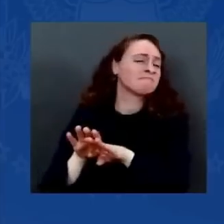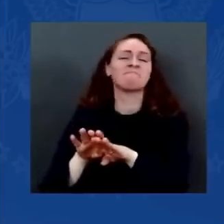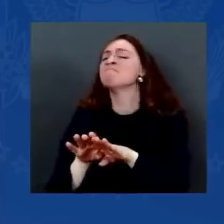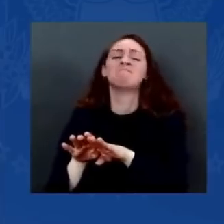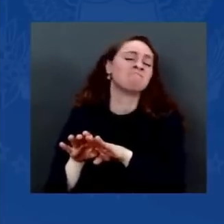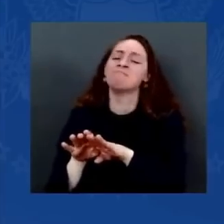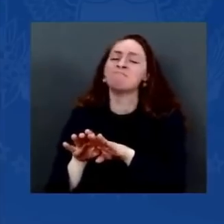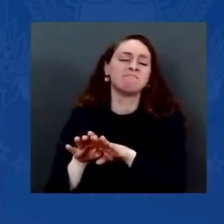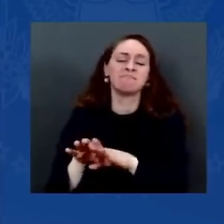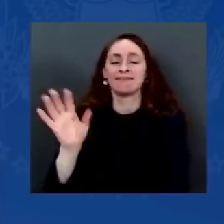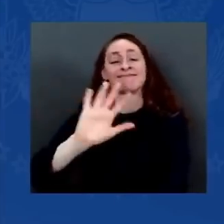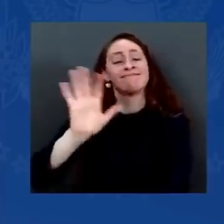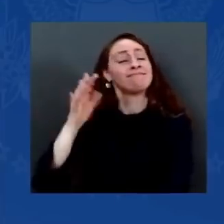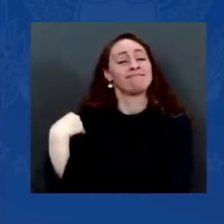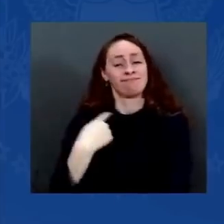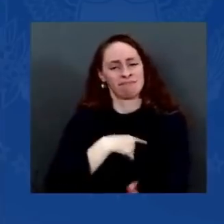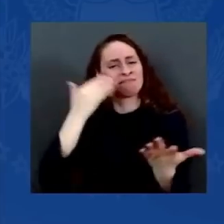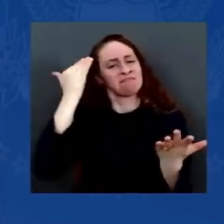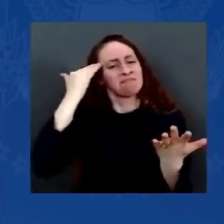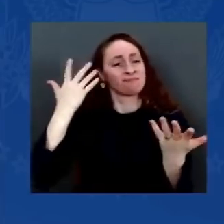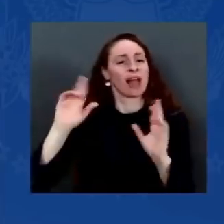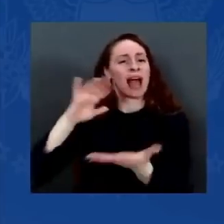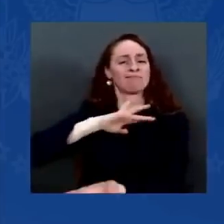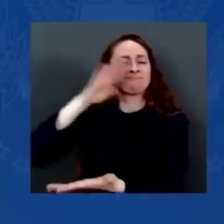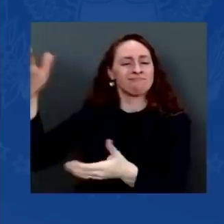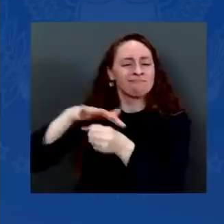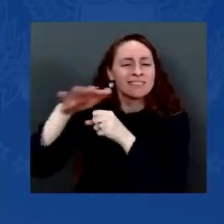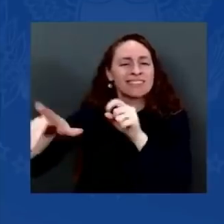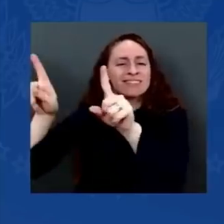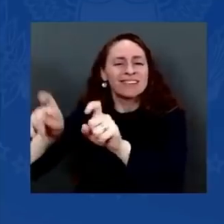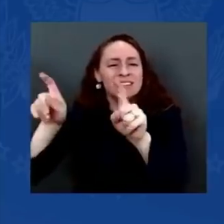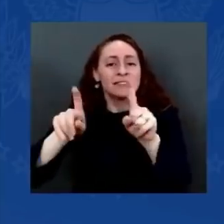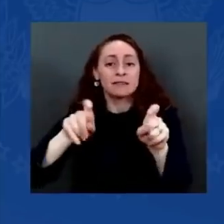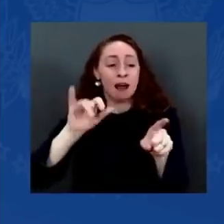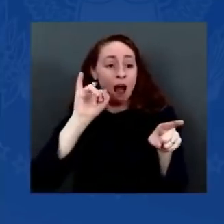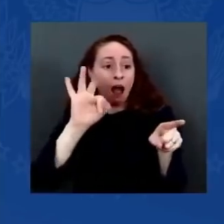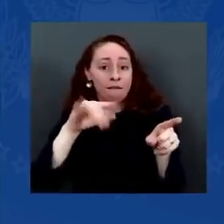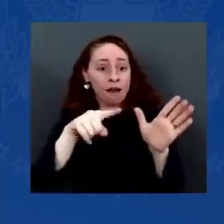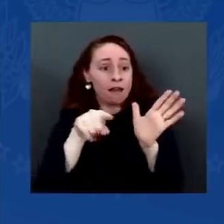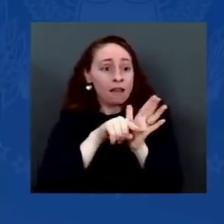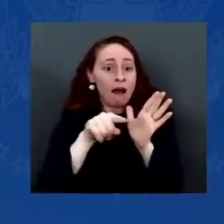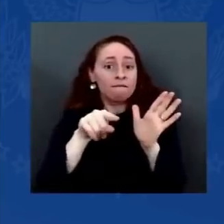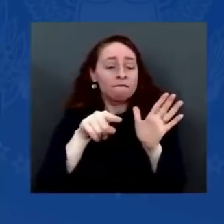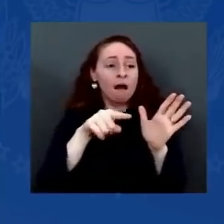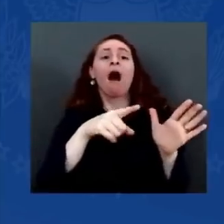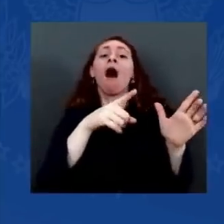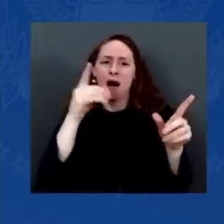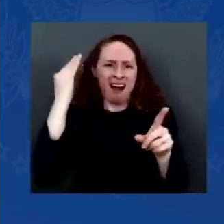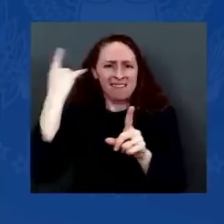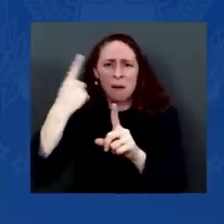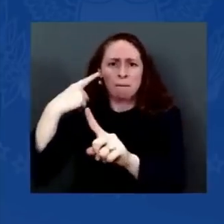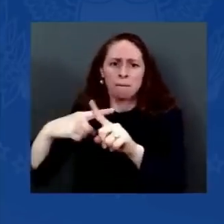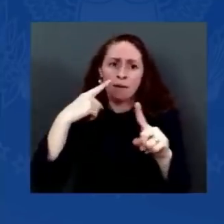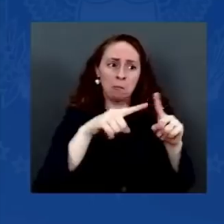the test and stay in the classroom if they're not infected, rather than closing the whole school or having to quarantine. We can